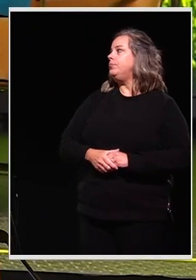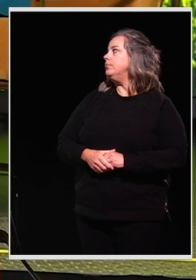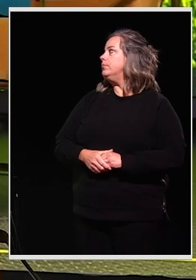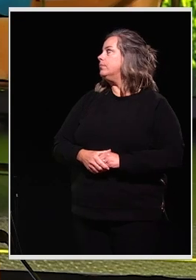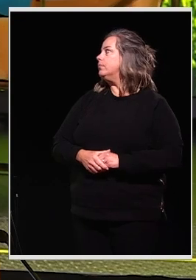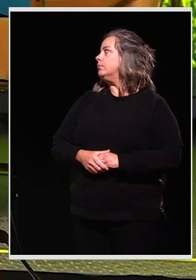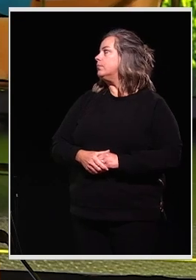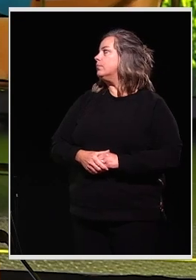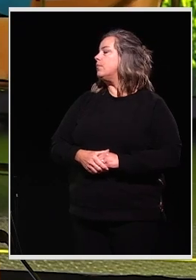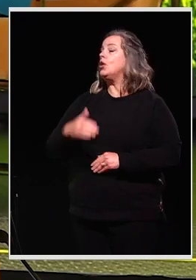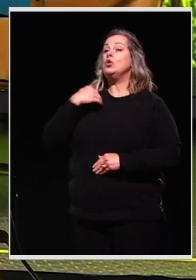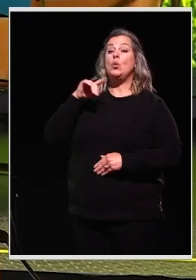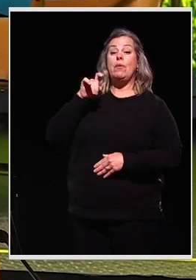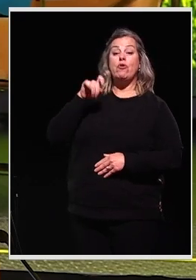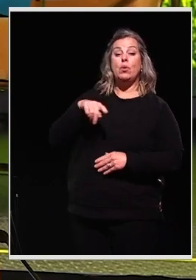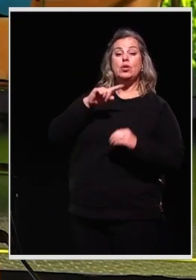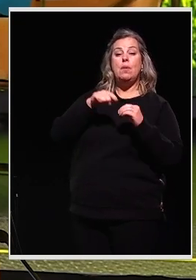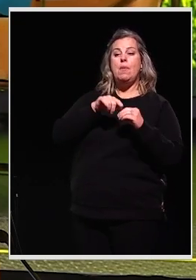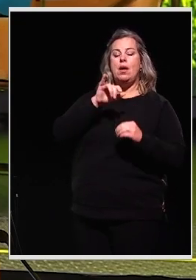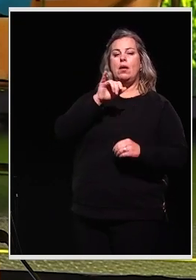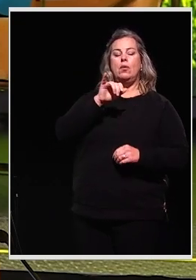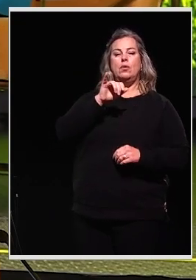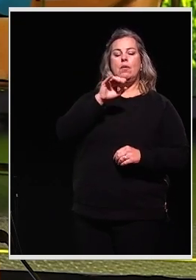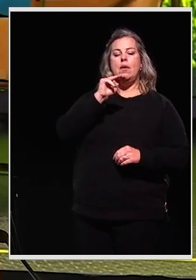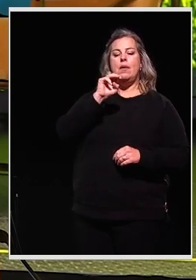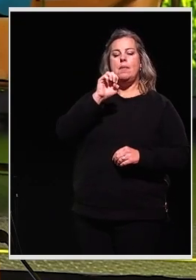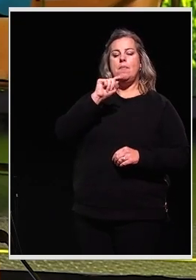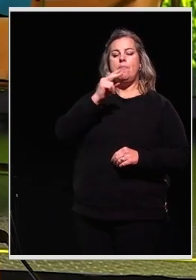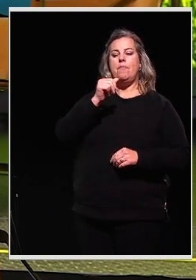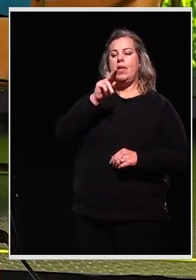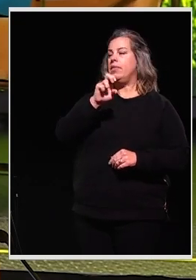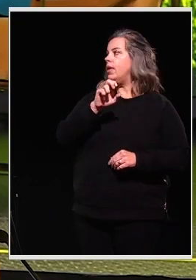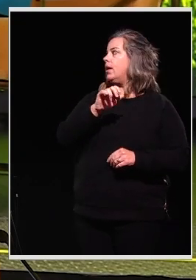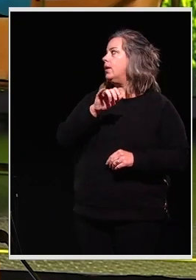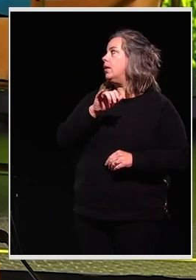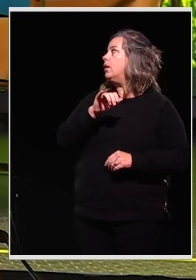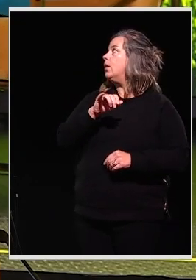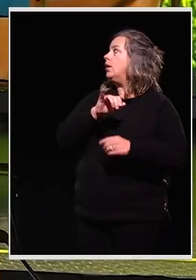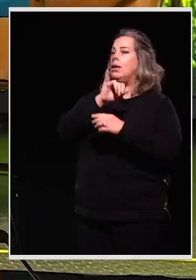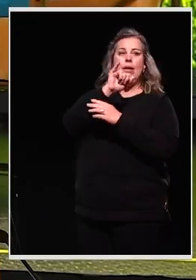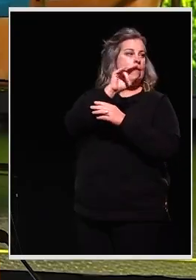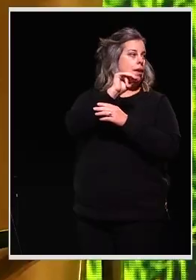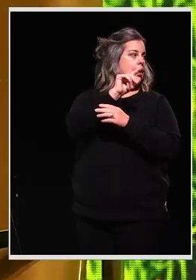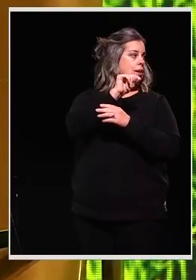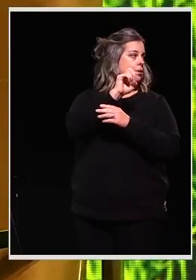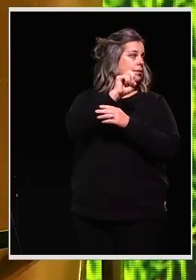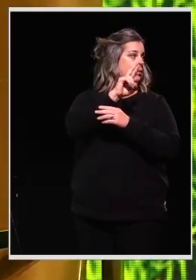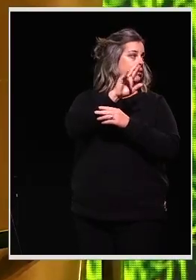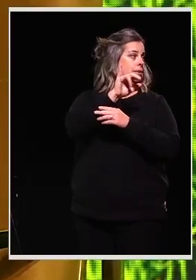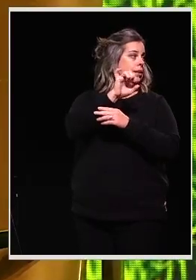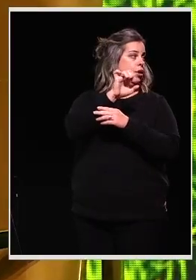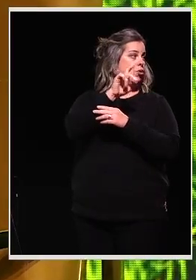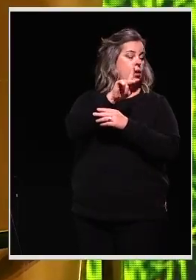there's a question regarding enteric methane. So why should we focus on enteric methane as a strategy for slowing